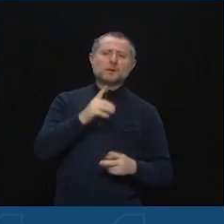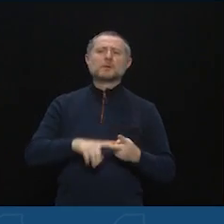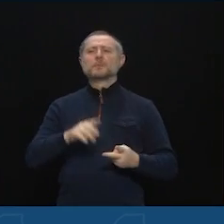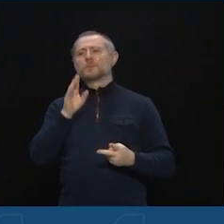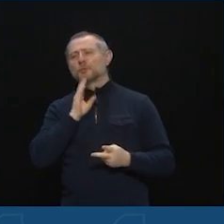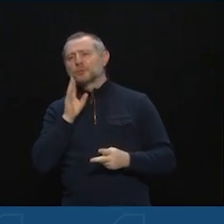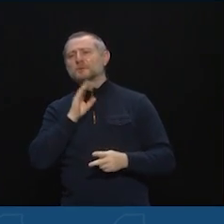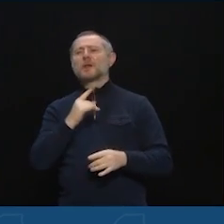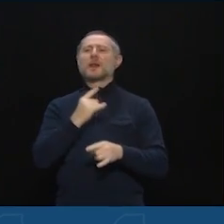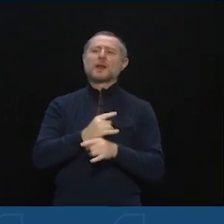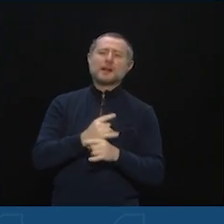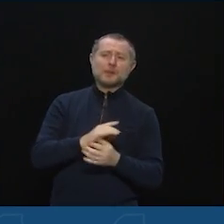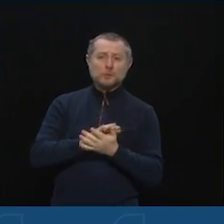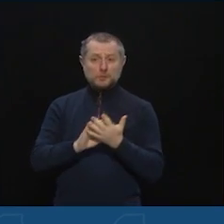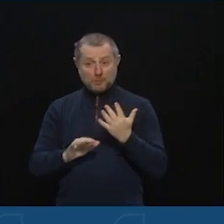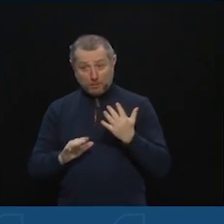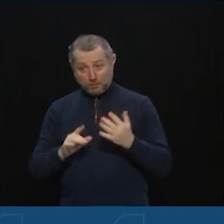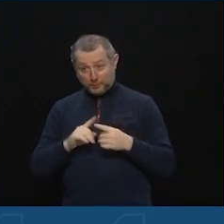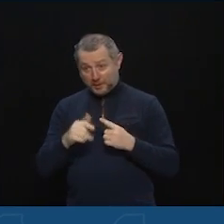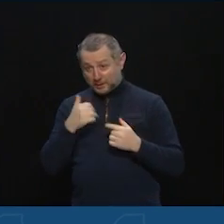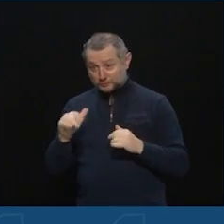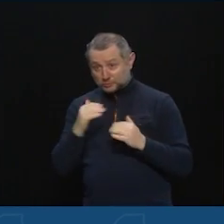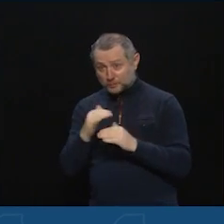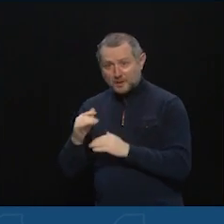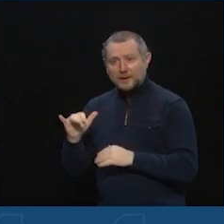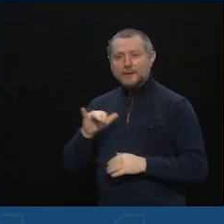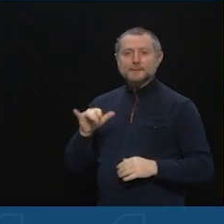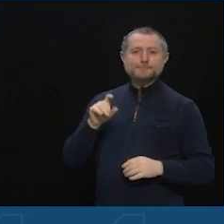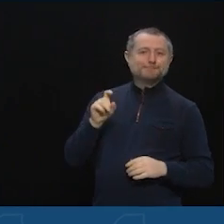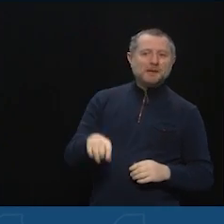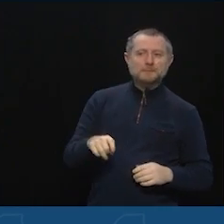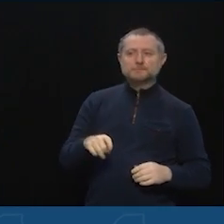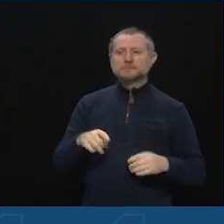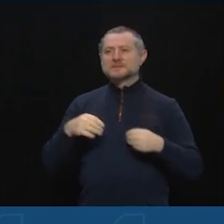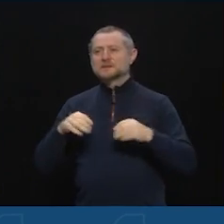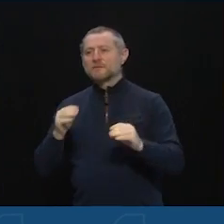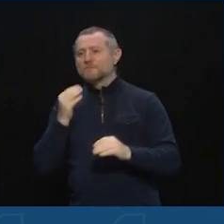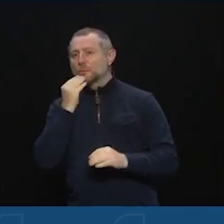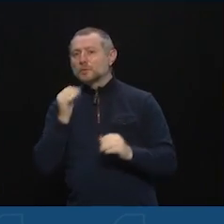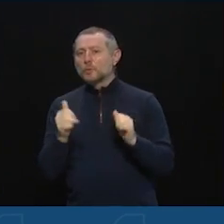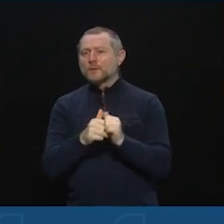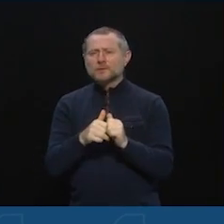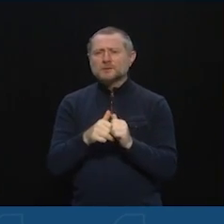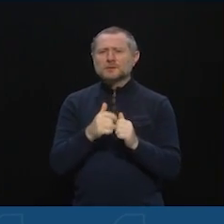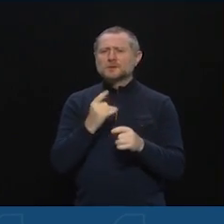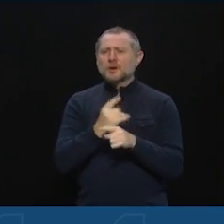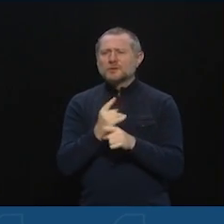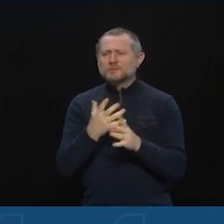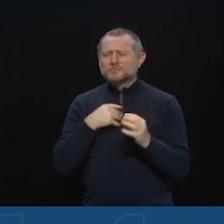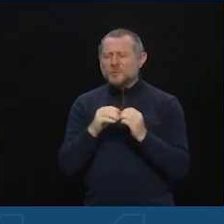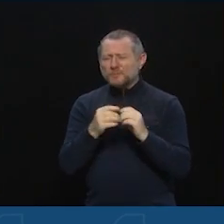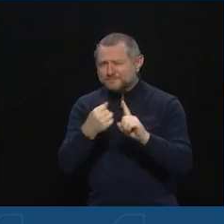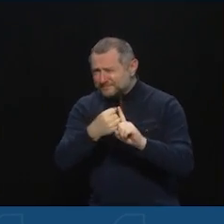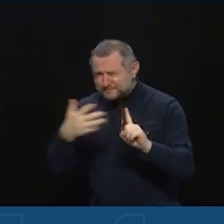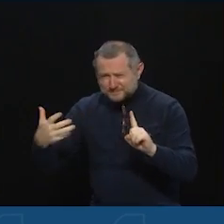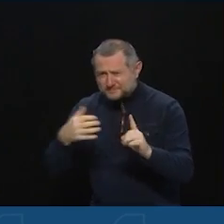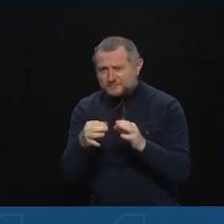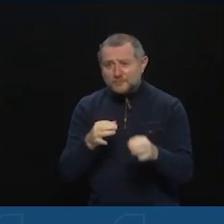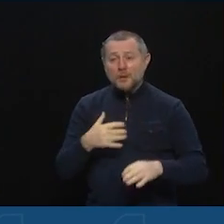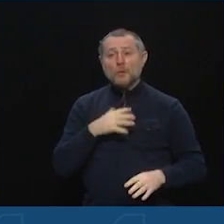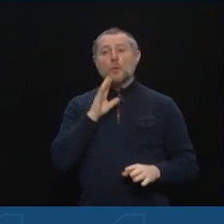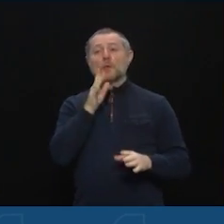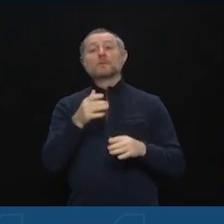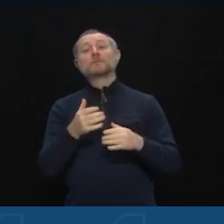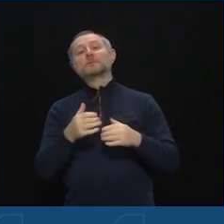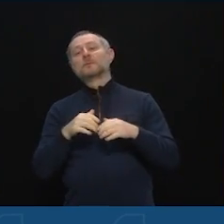on quantity, or do they have to sell food and alcohol together? Or is there any, like, plan as far as enforcement? I mean, as